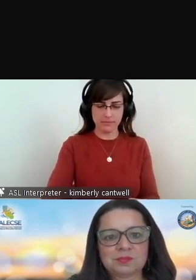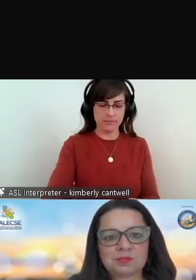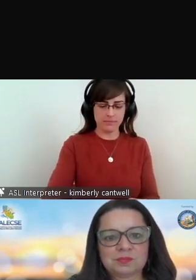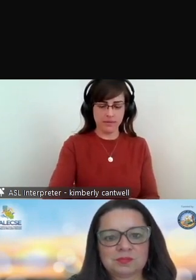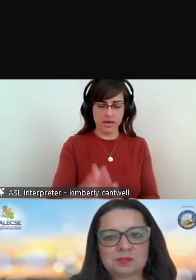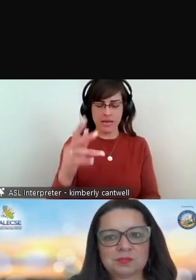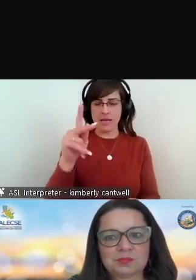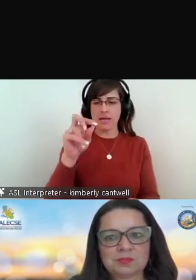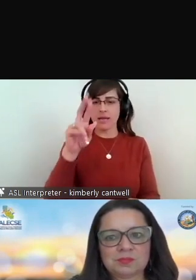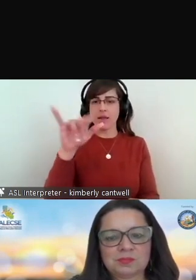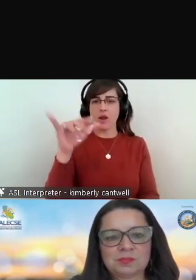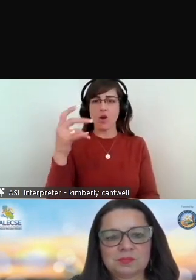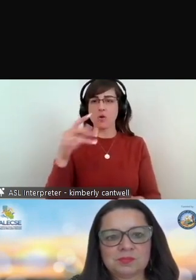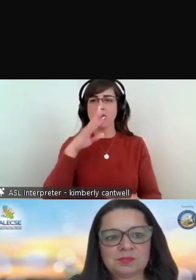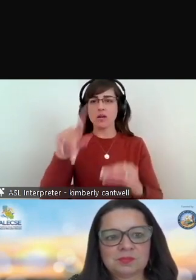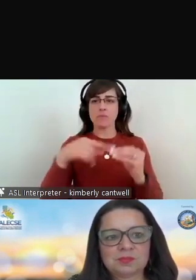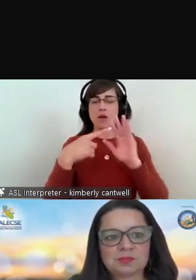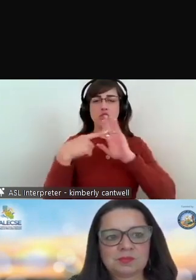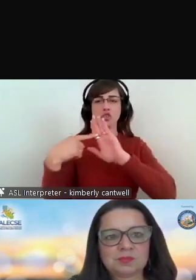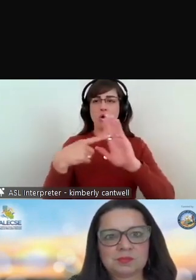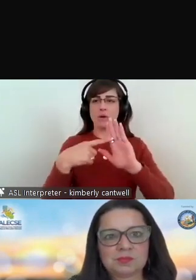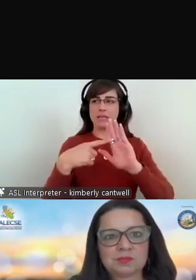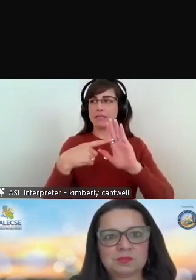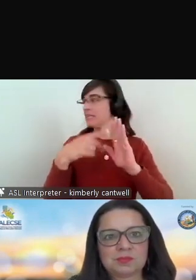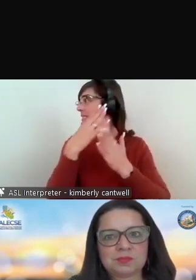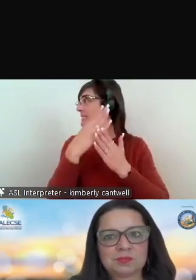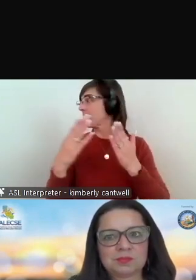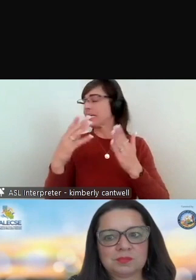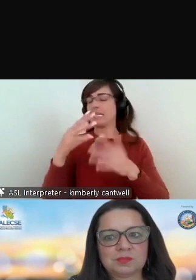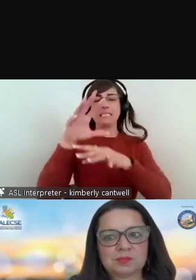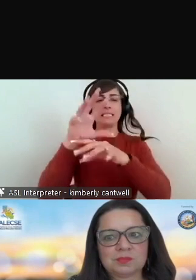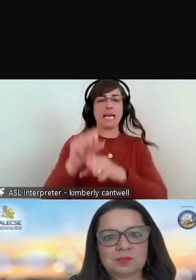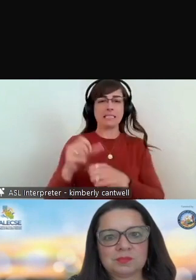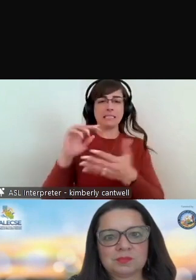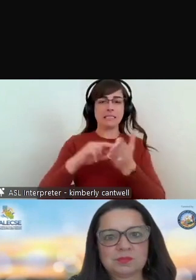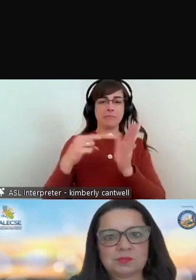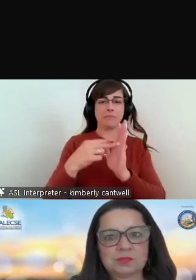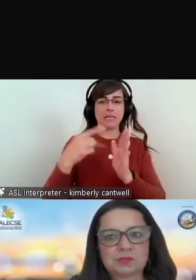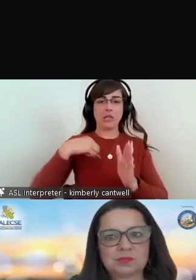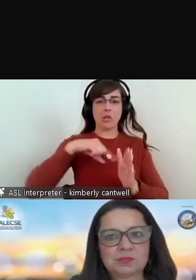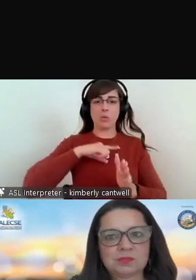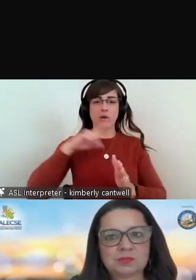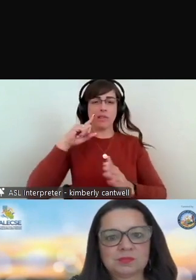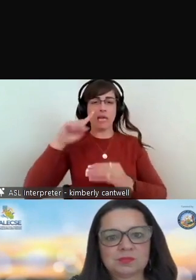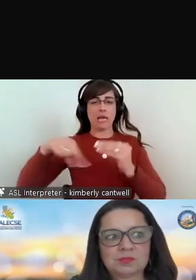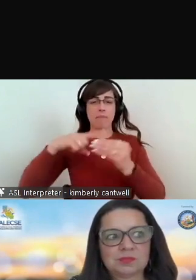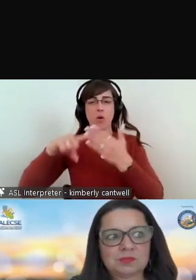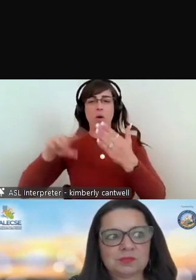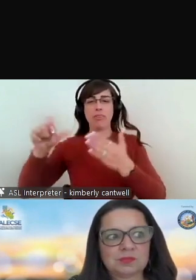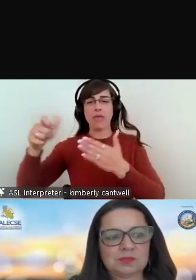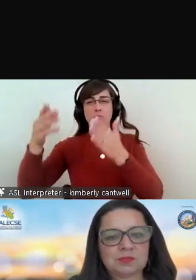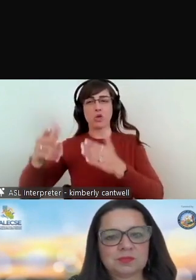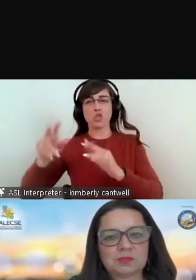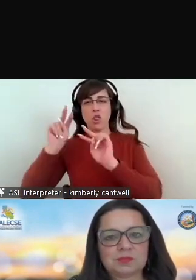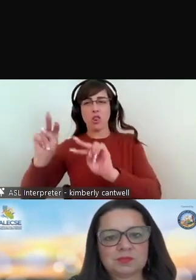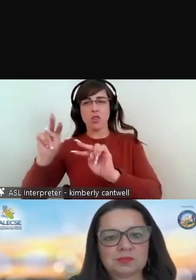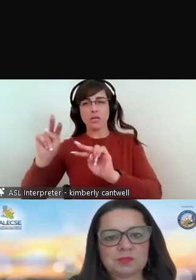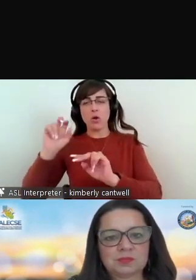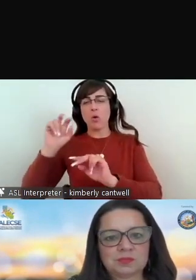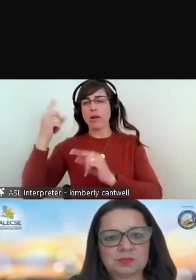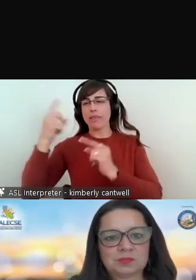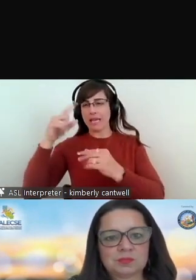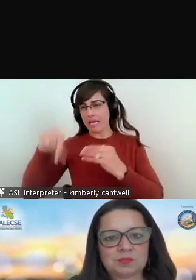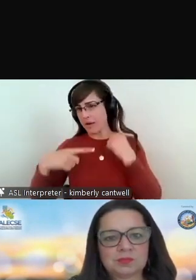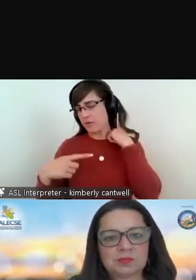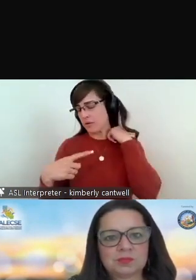the showing. Showing something usually means you're thinking about what the other person is thinking about or looking at. So usually with showing,